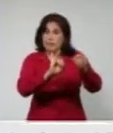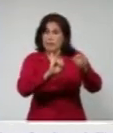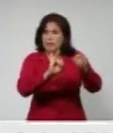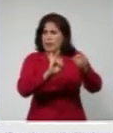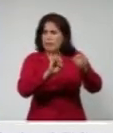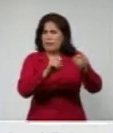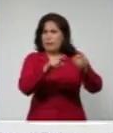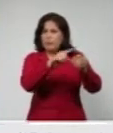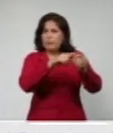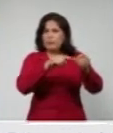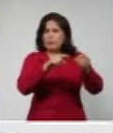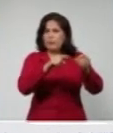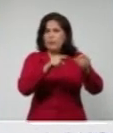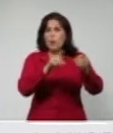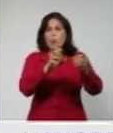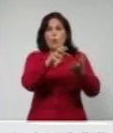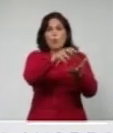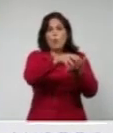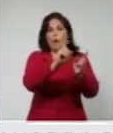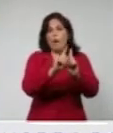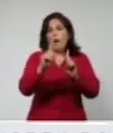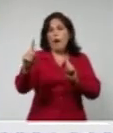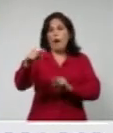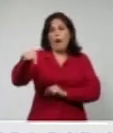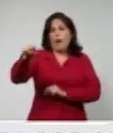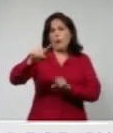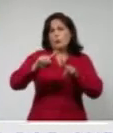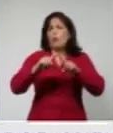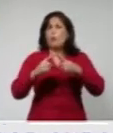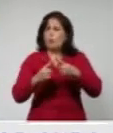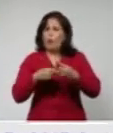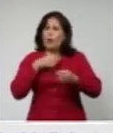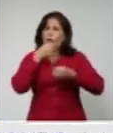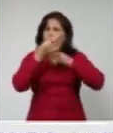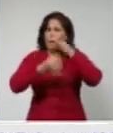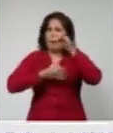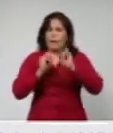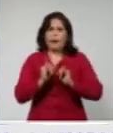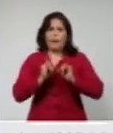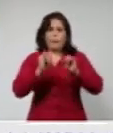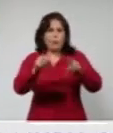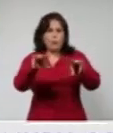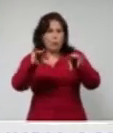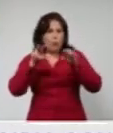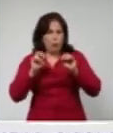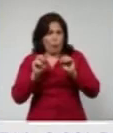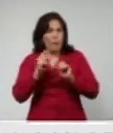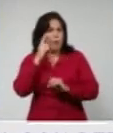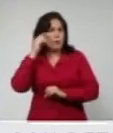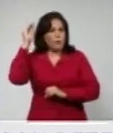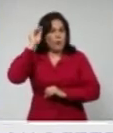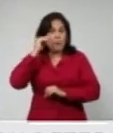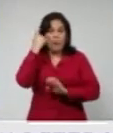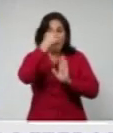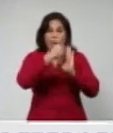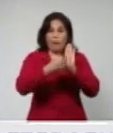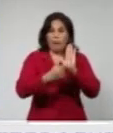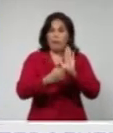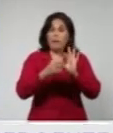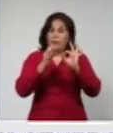hospital, and 7 were in isolation centers. Why?